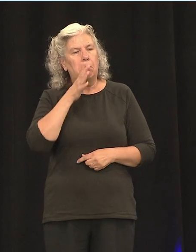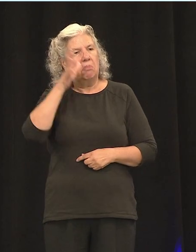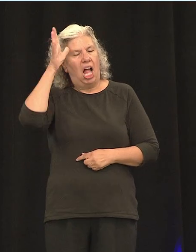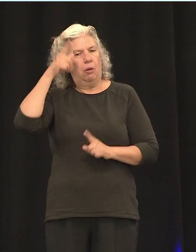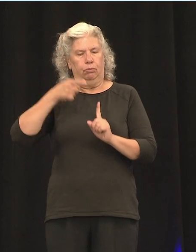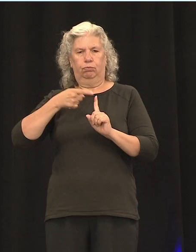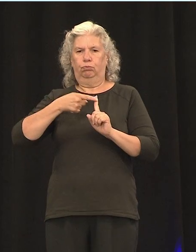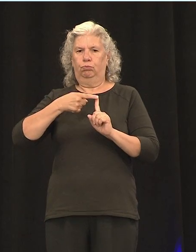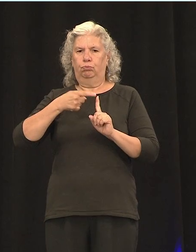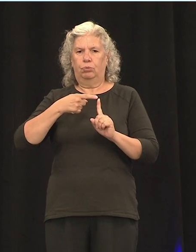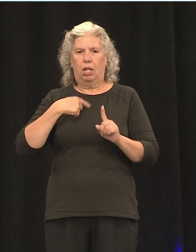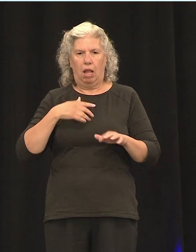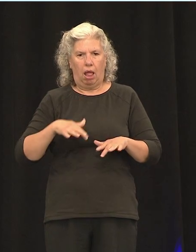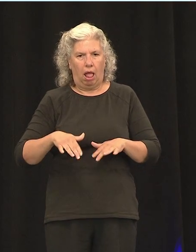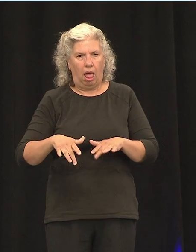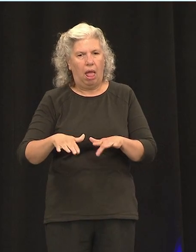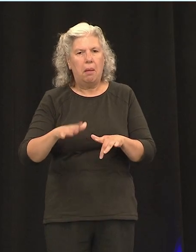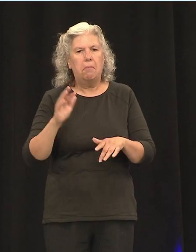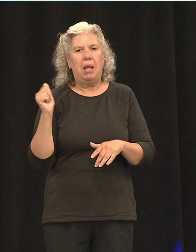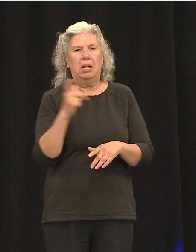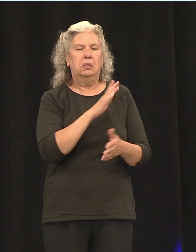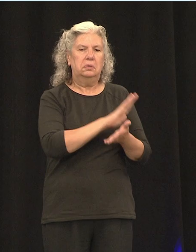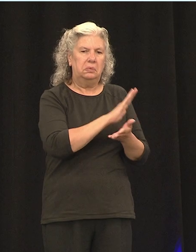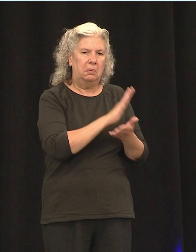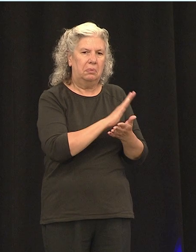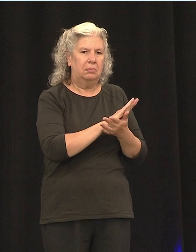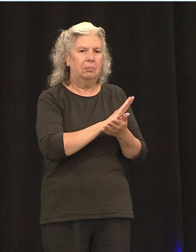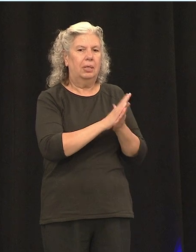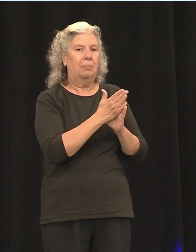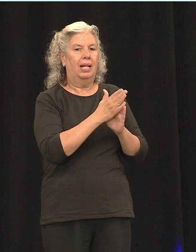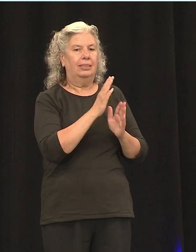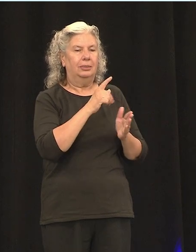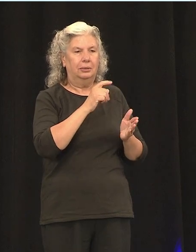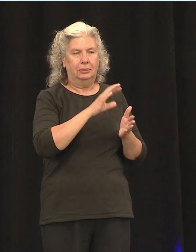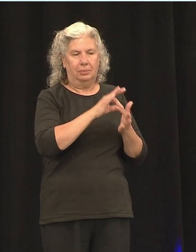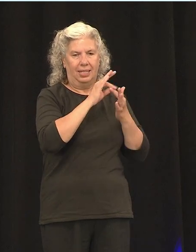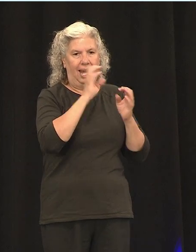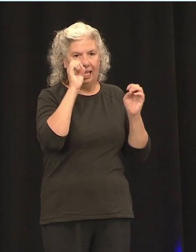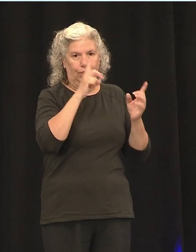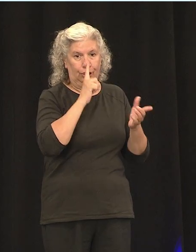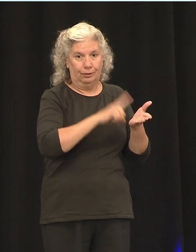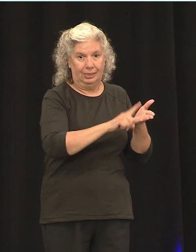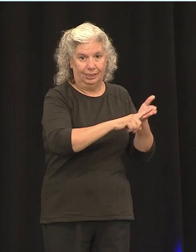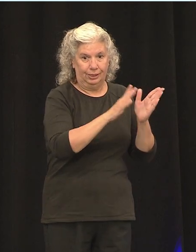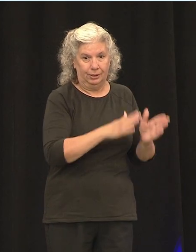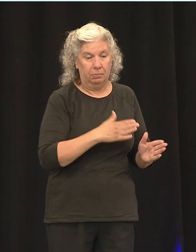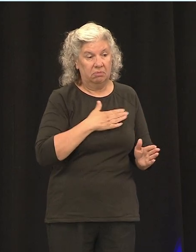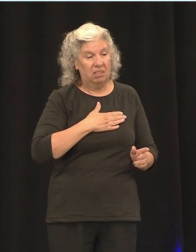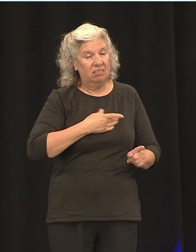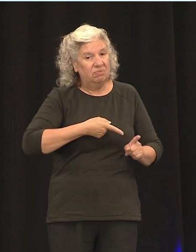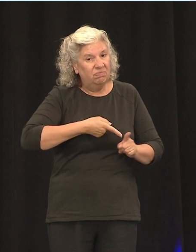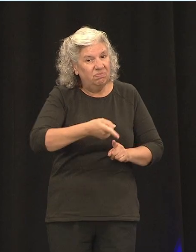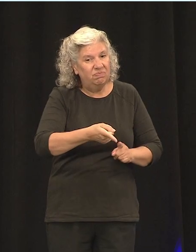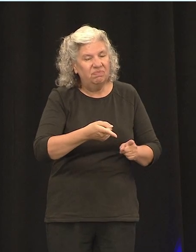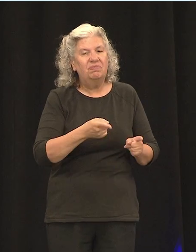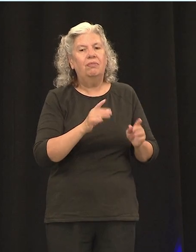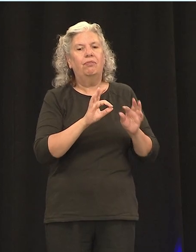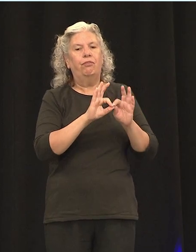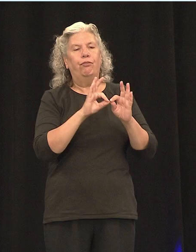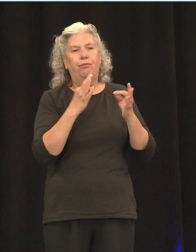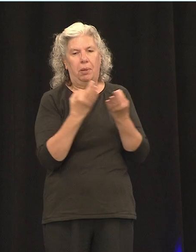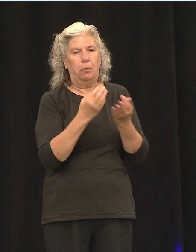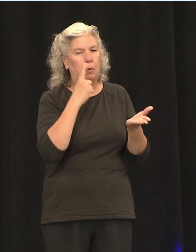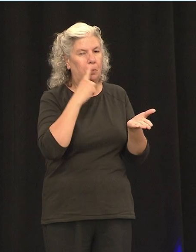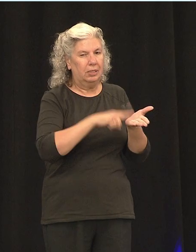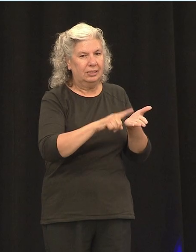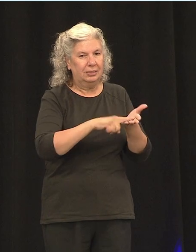researcher. I specialize in family research, specific to deafblindness. And what's really important to me